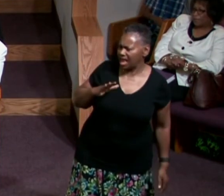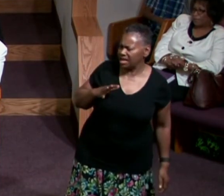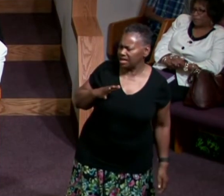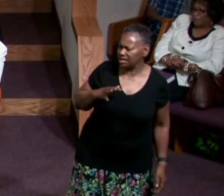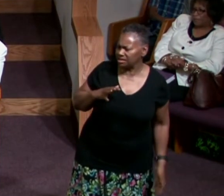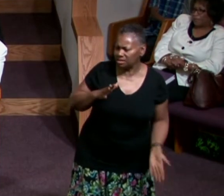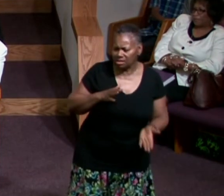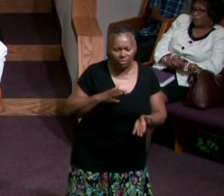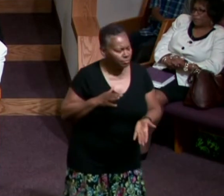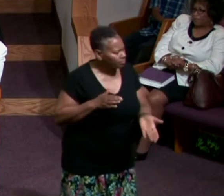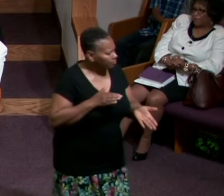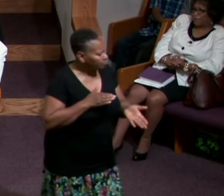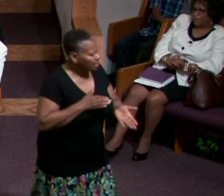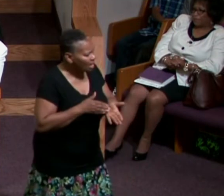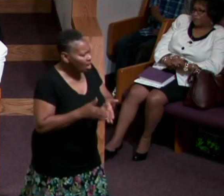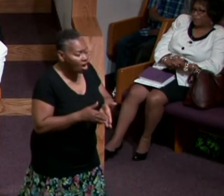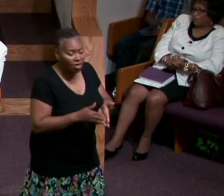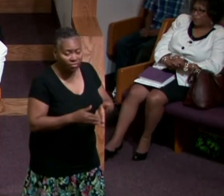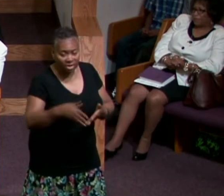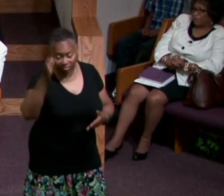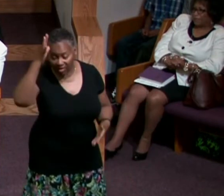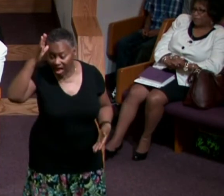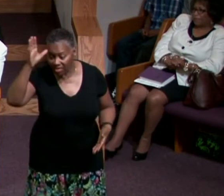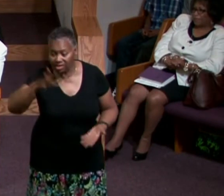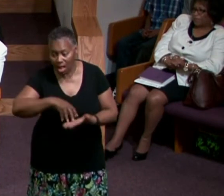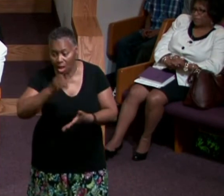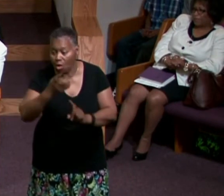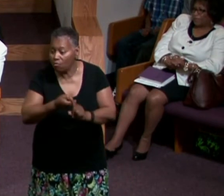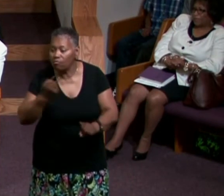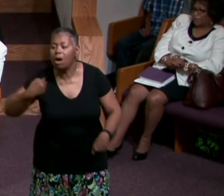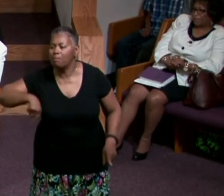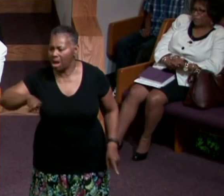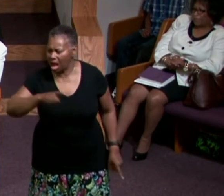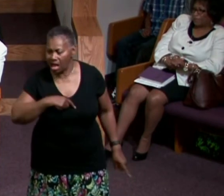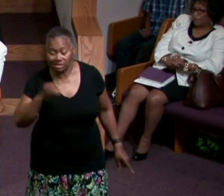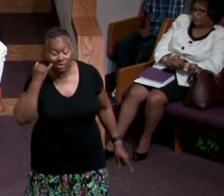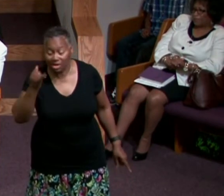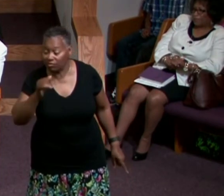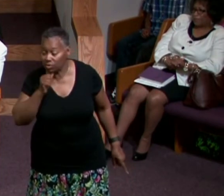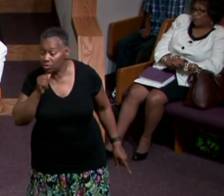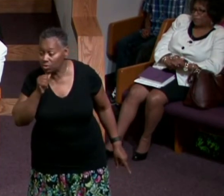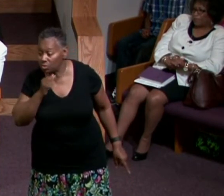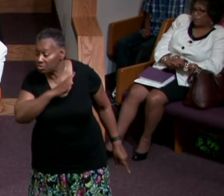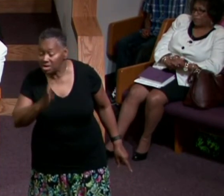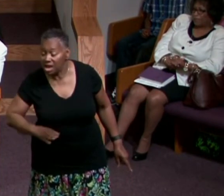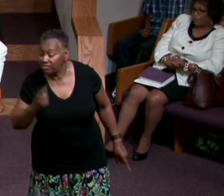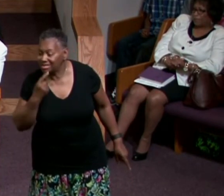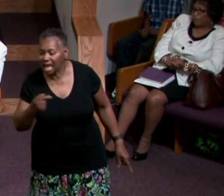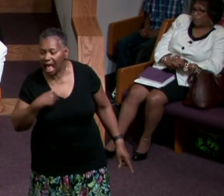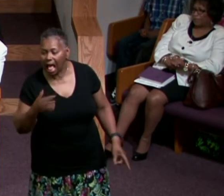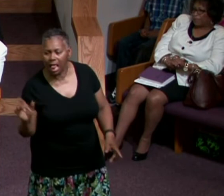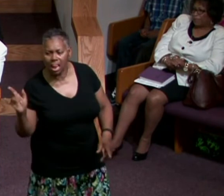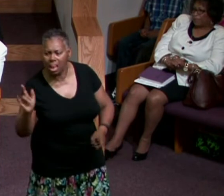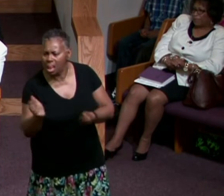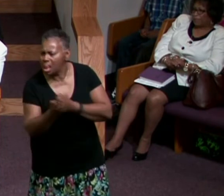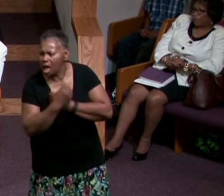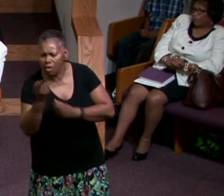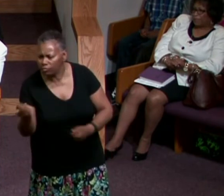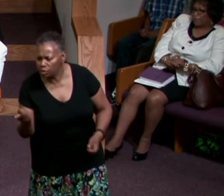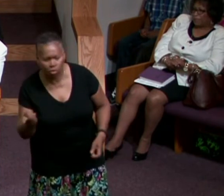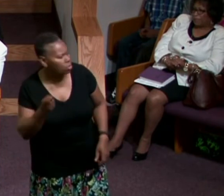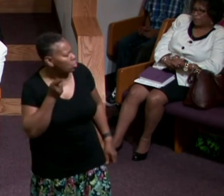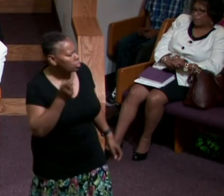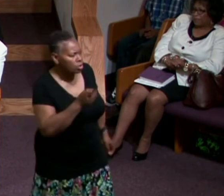And oftentimes, fathers, they learn from us. So if you ain't ever saying I love you, if you're not ever